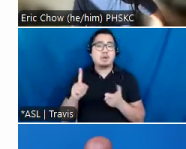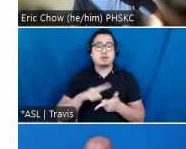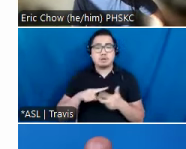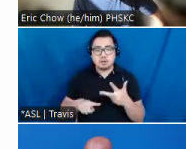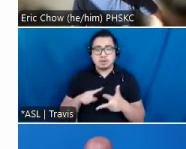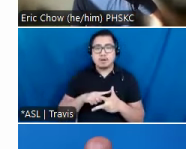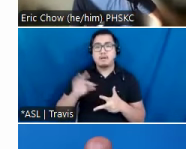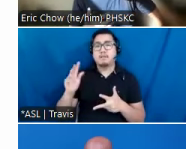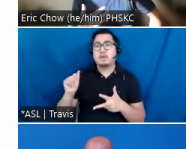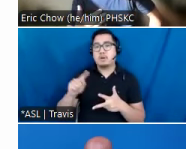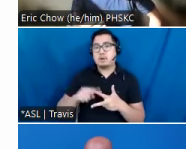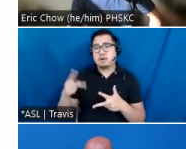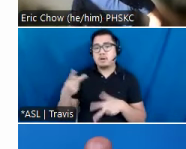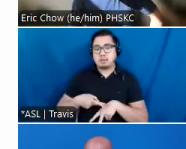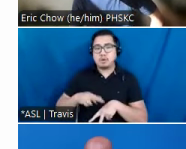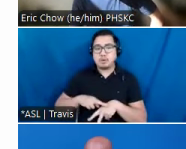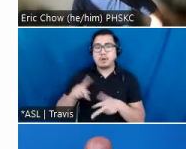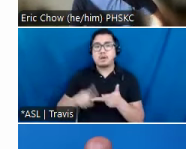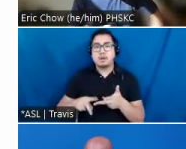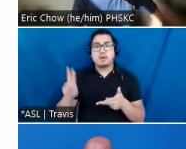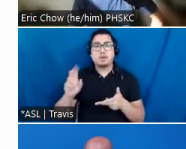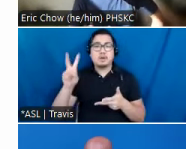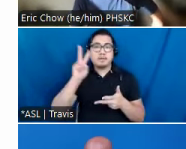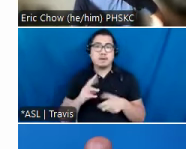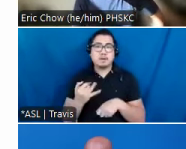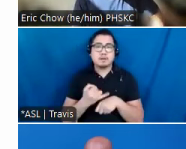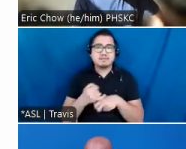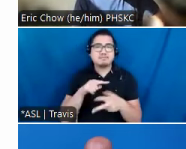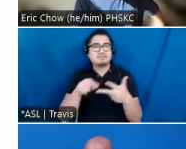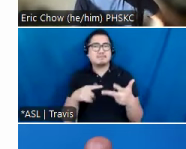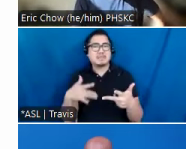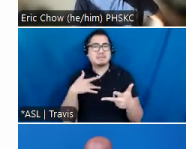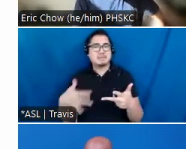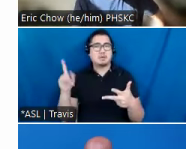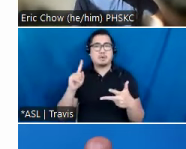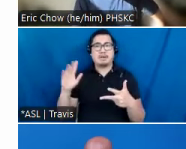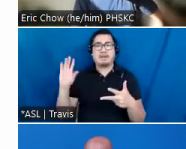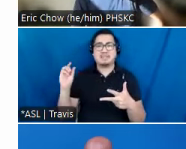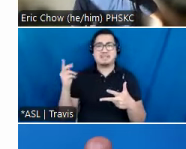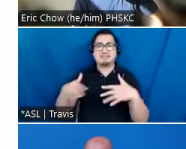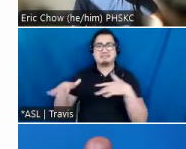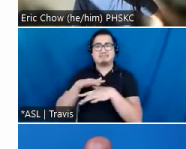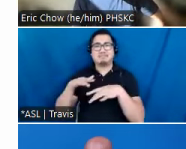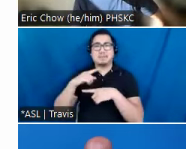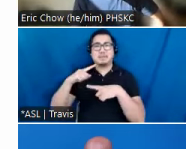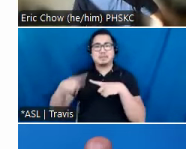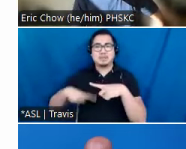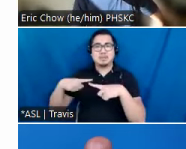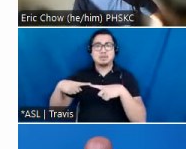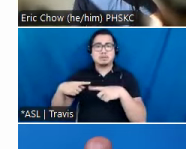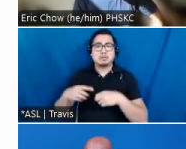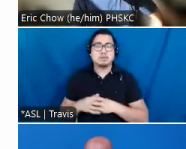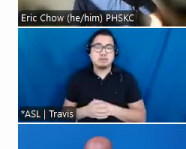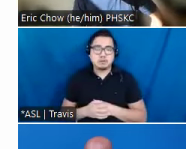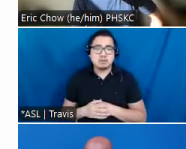Virgin Islands, in places where historically there's been circulation of dengue throughout the year. All other cases